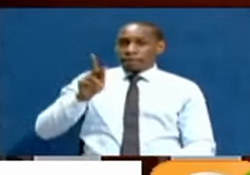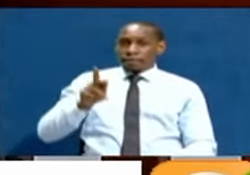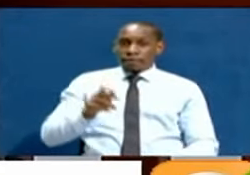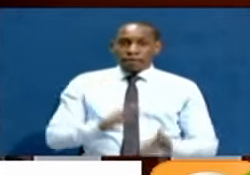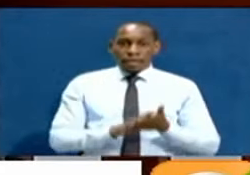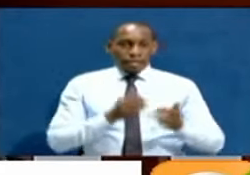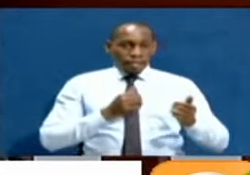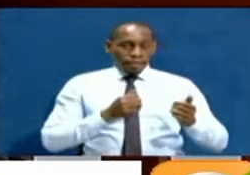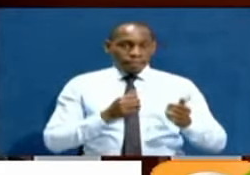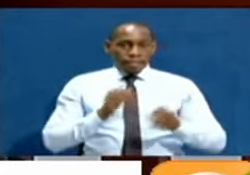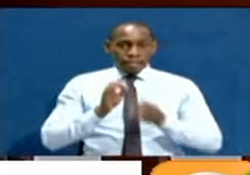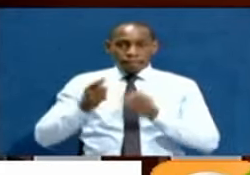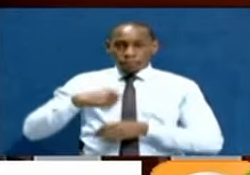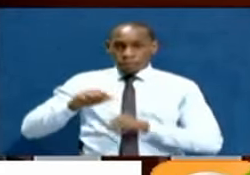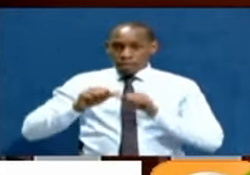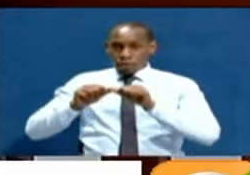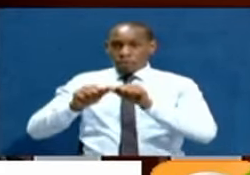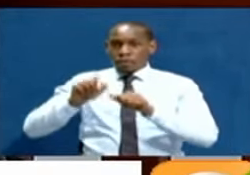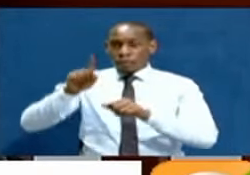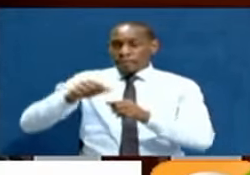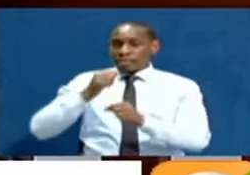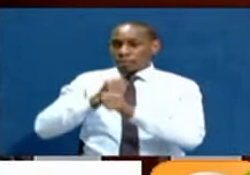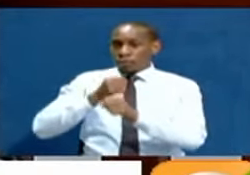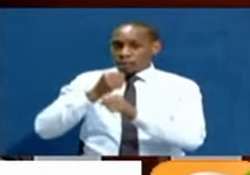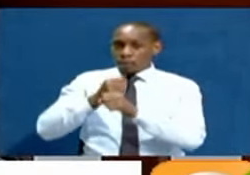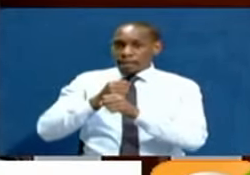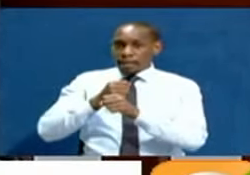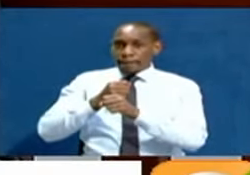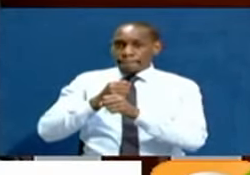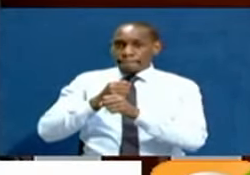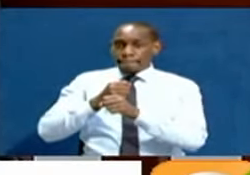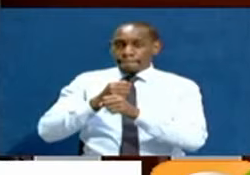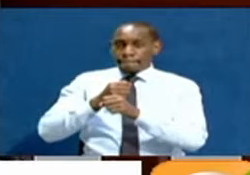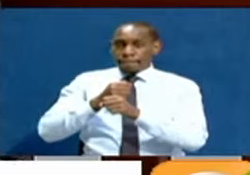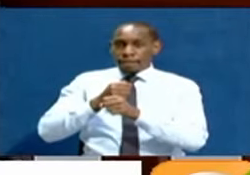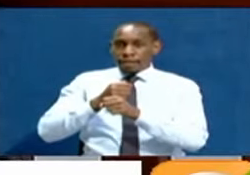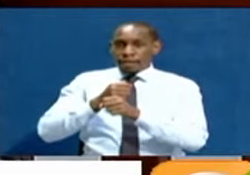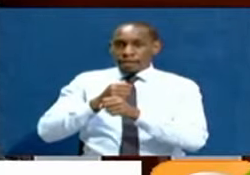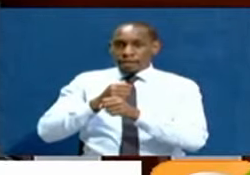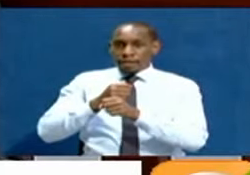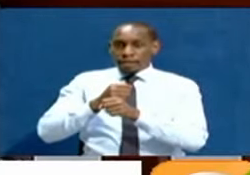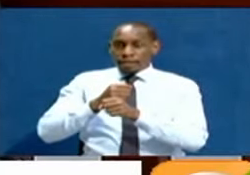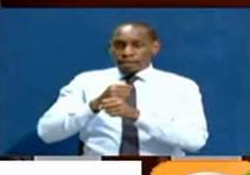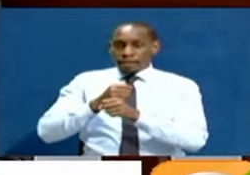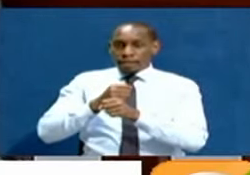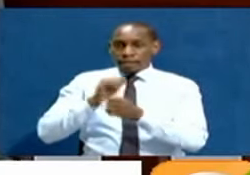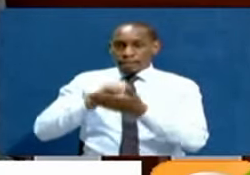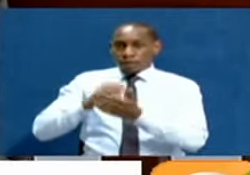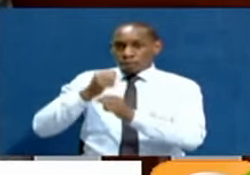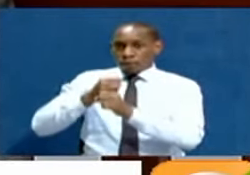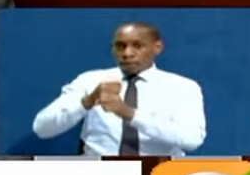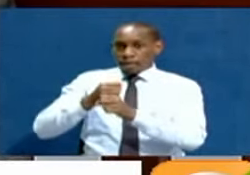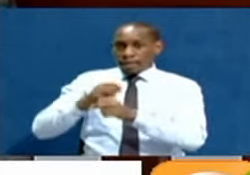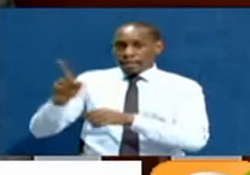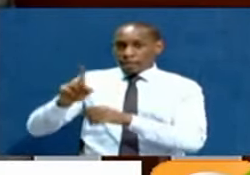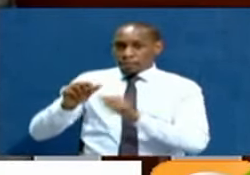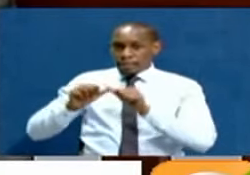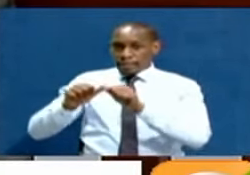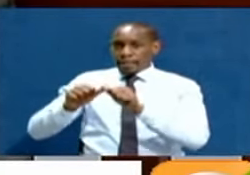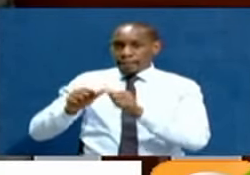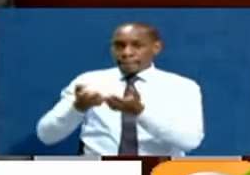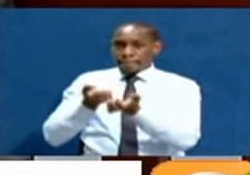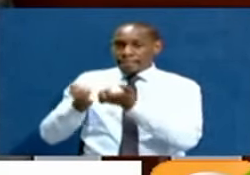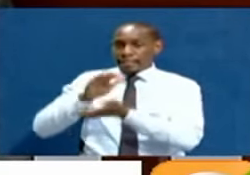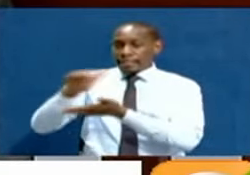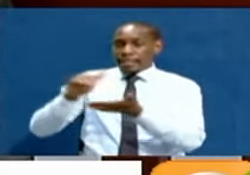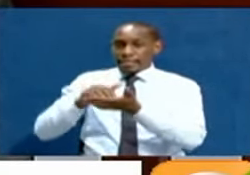only has to survive, but has to thrive to make sure that we make the conditions right for Nairobi to be the business hub for